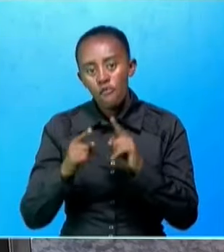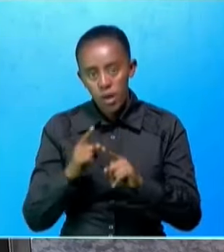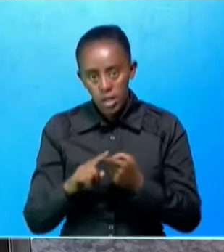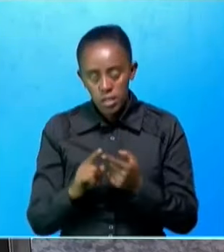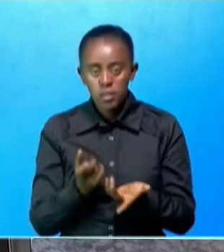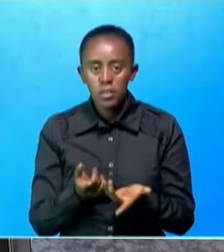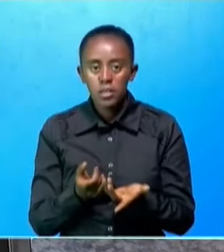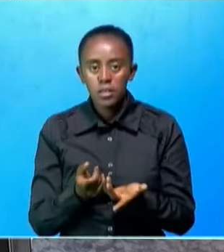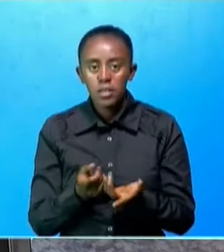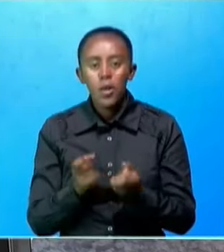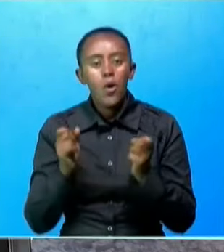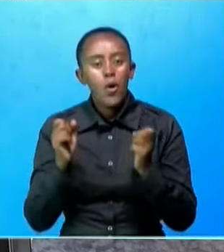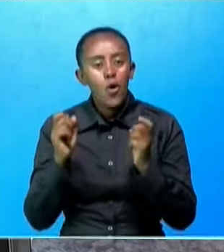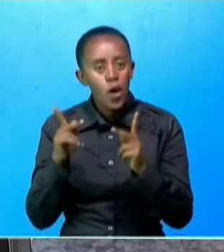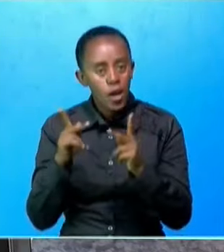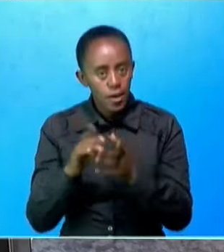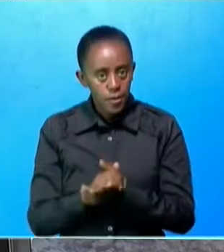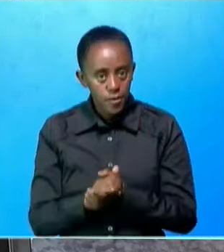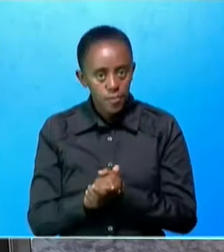Okay.